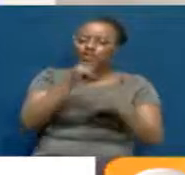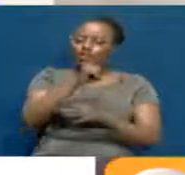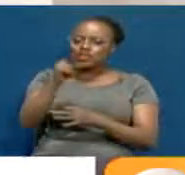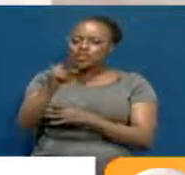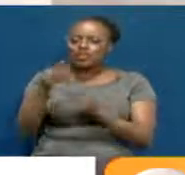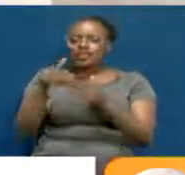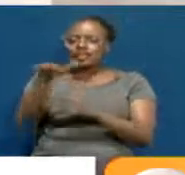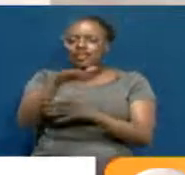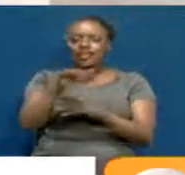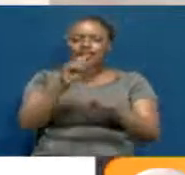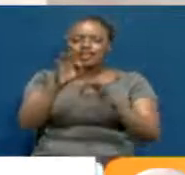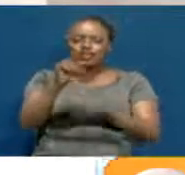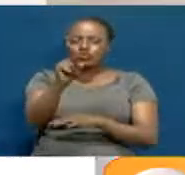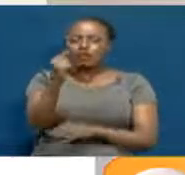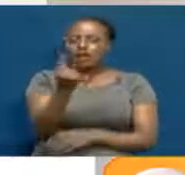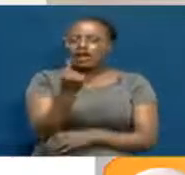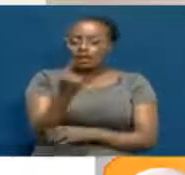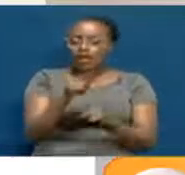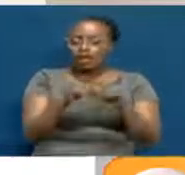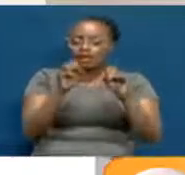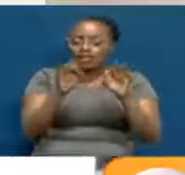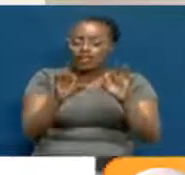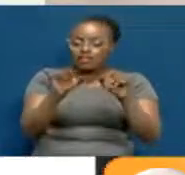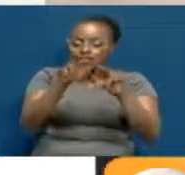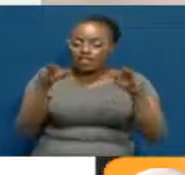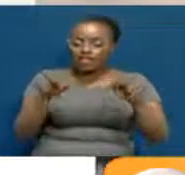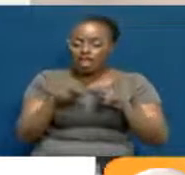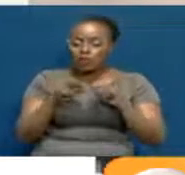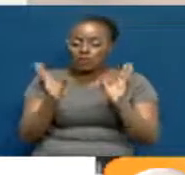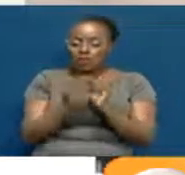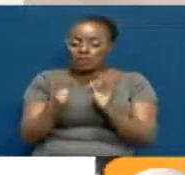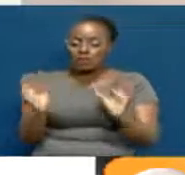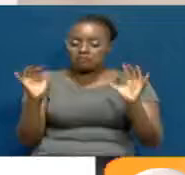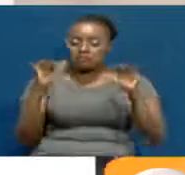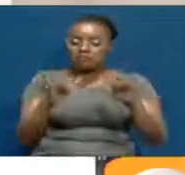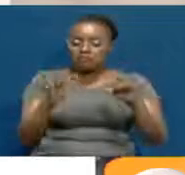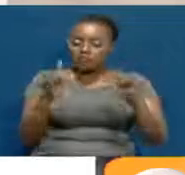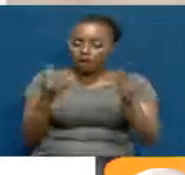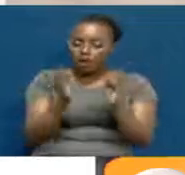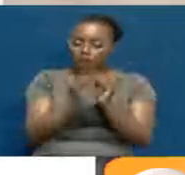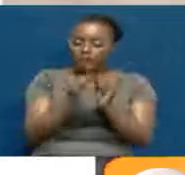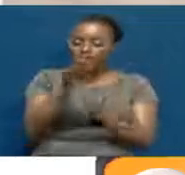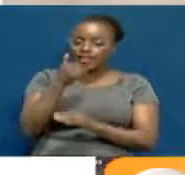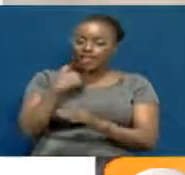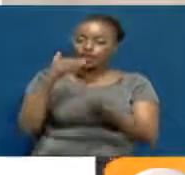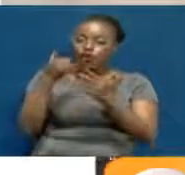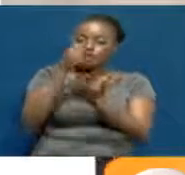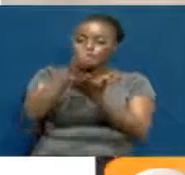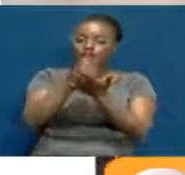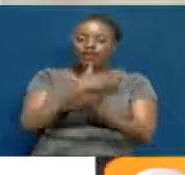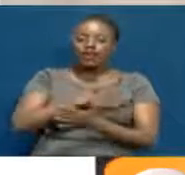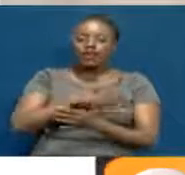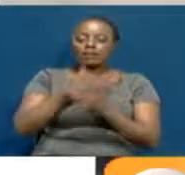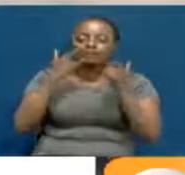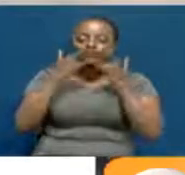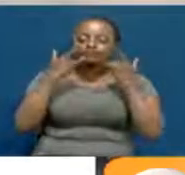in the open and alone. But if you are in a gathering or in a meeting in an office, kindly